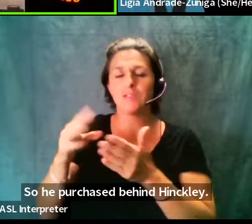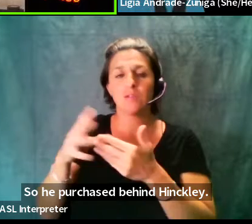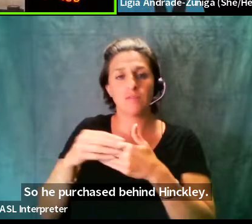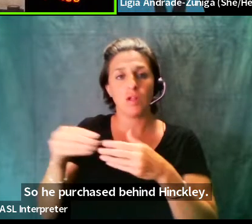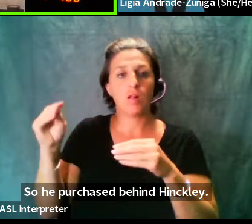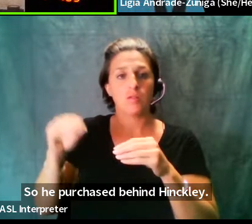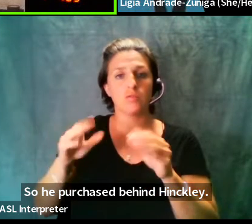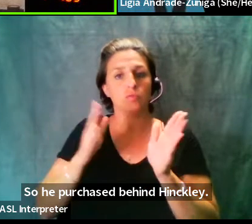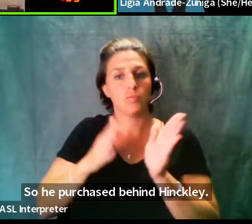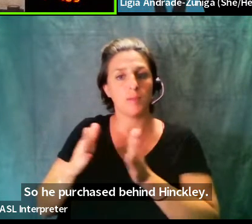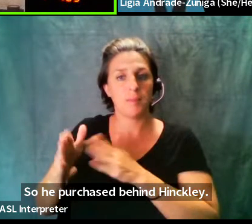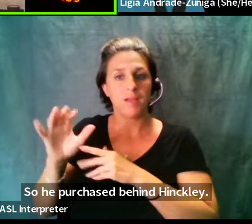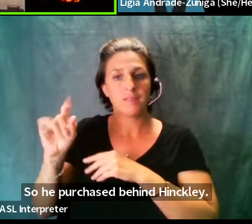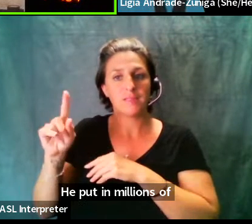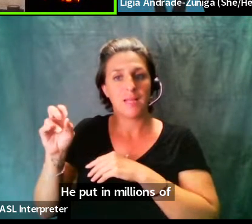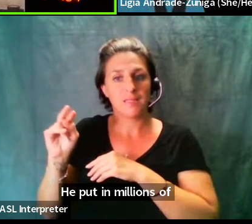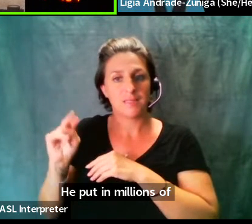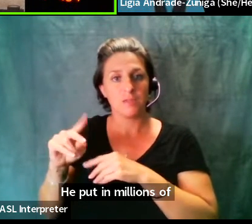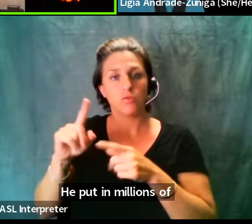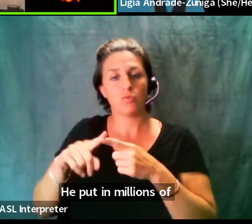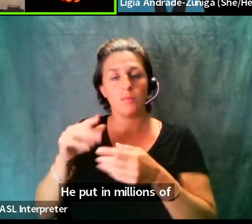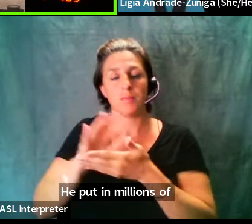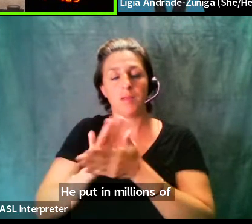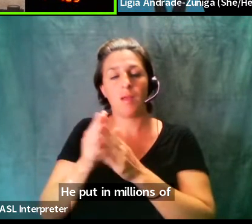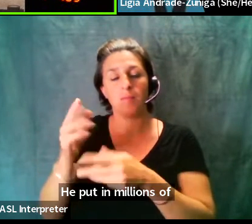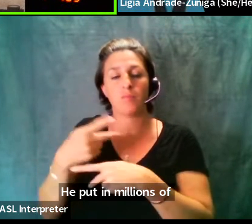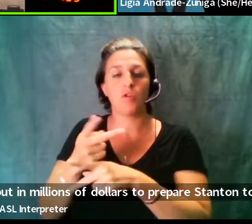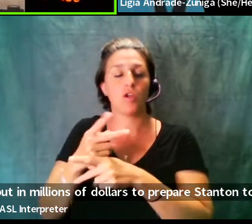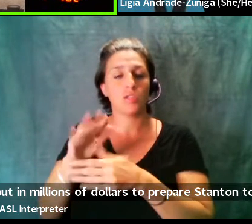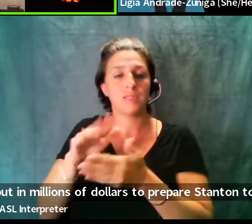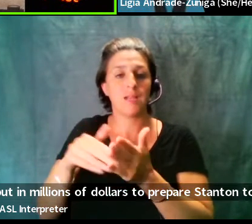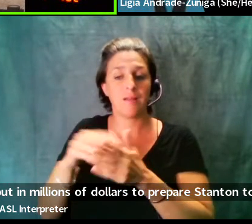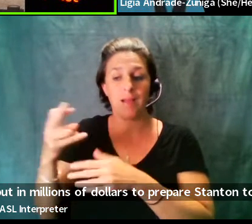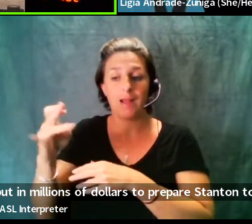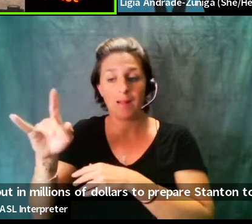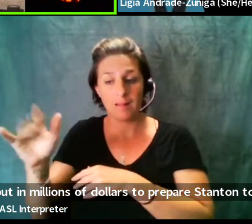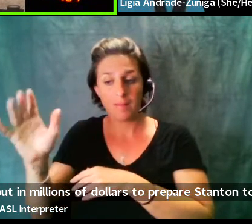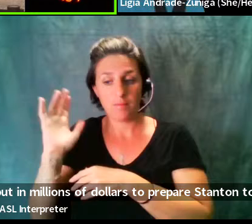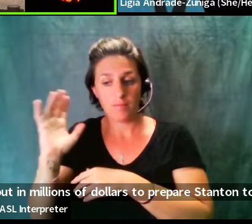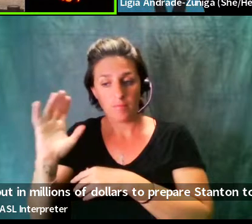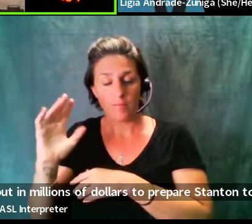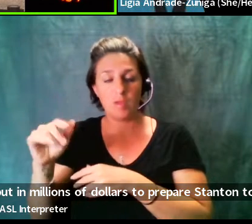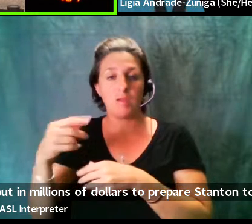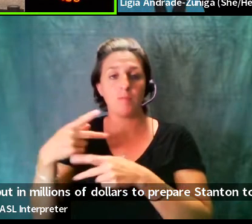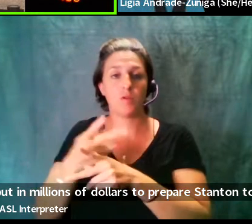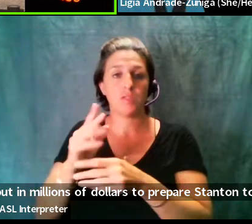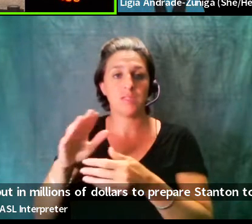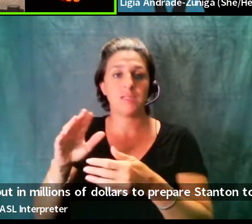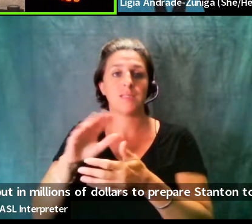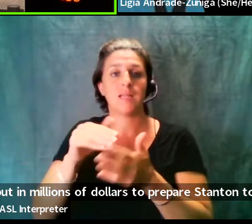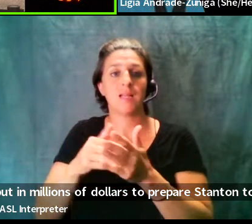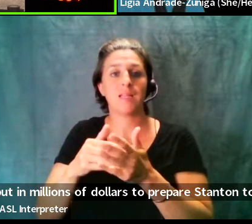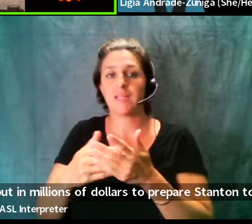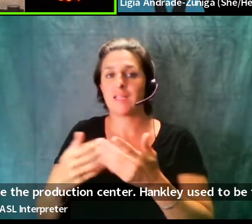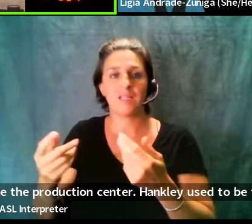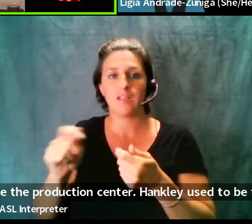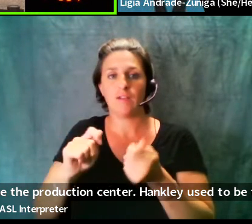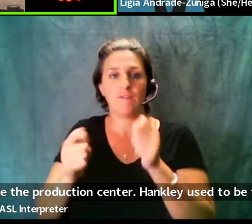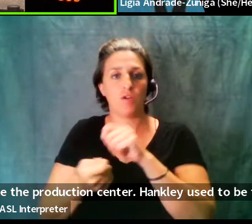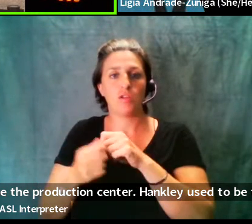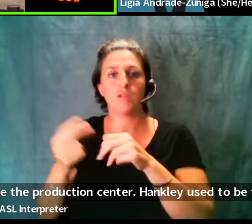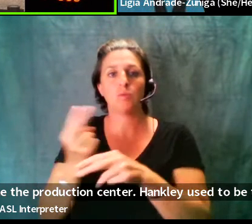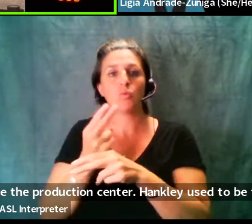prepare Stanton to become the production center. Hinckley used to be the production center, and he converted it. And he's been using them